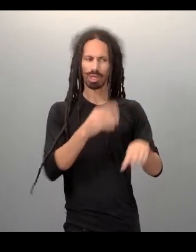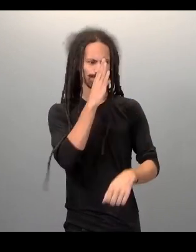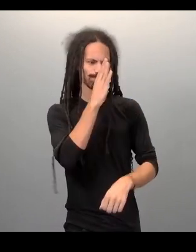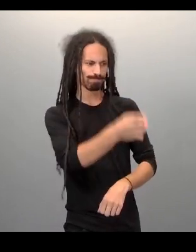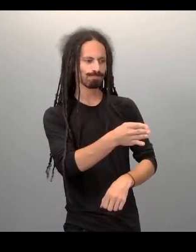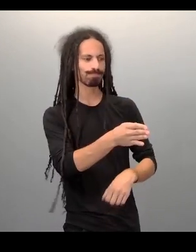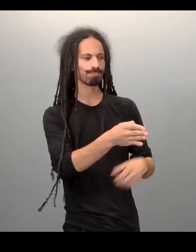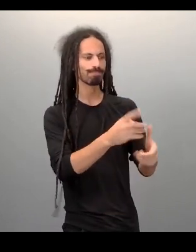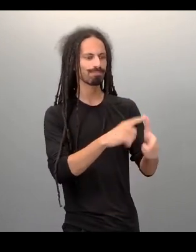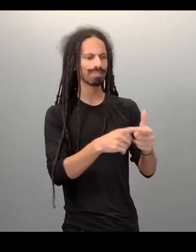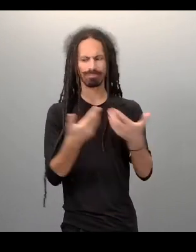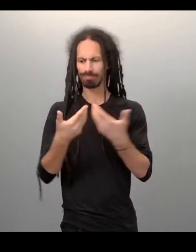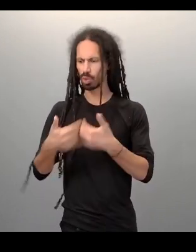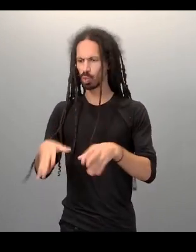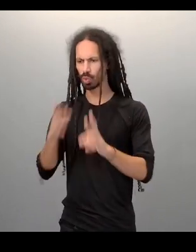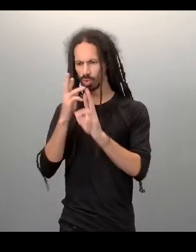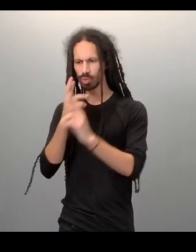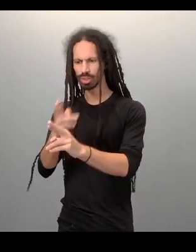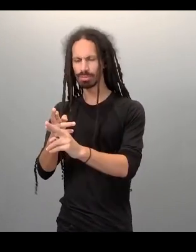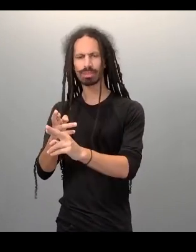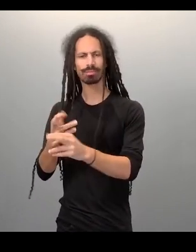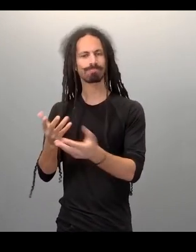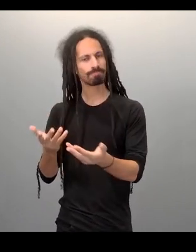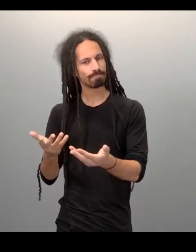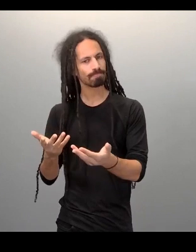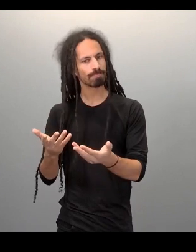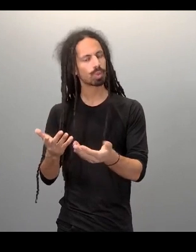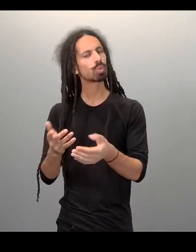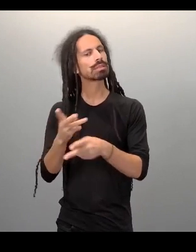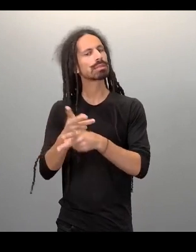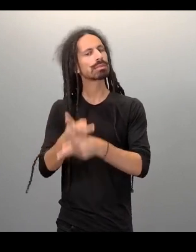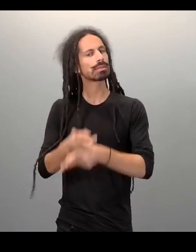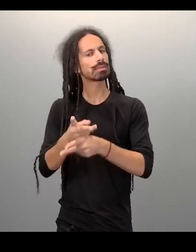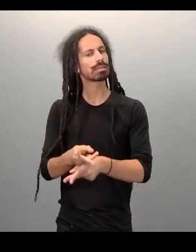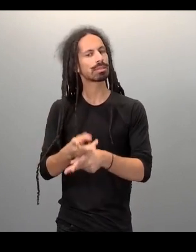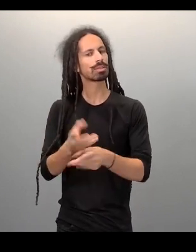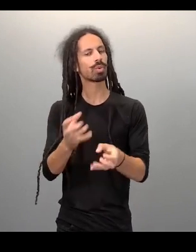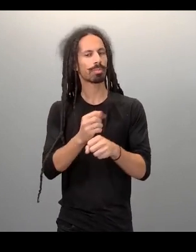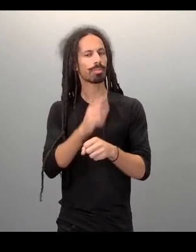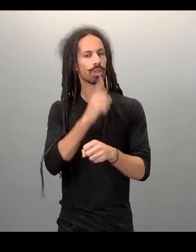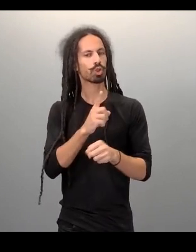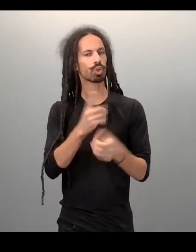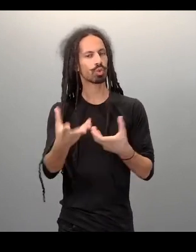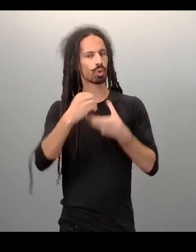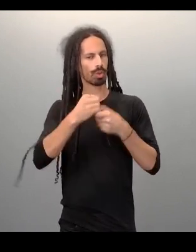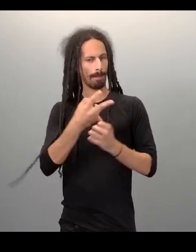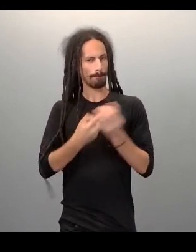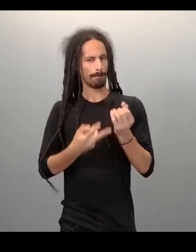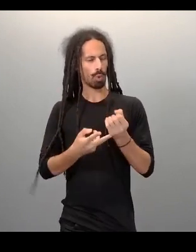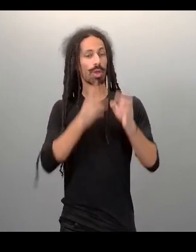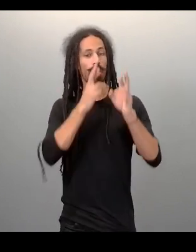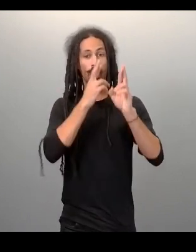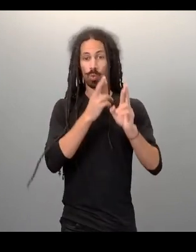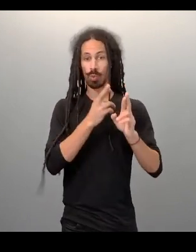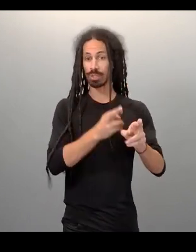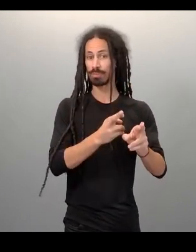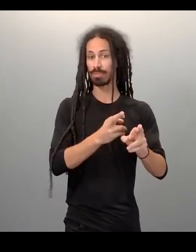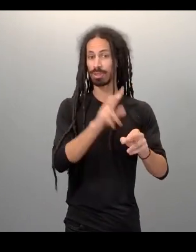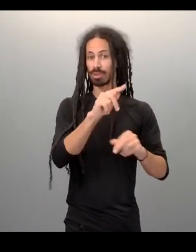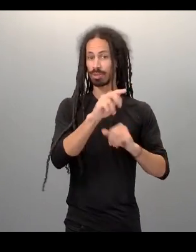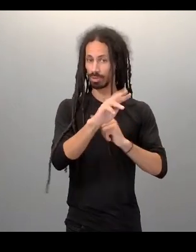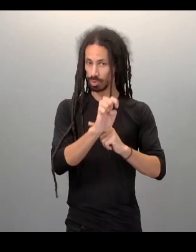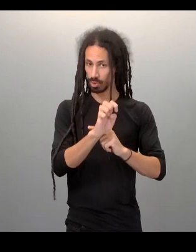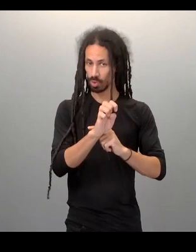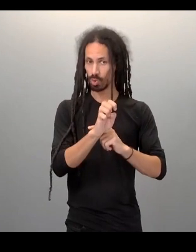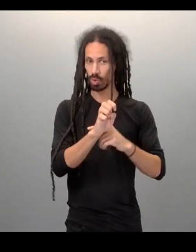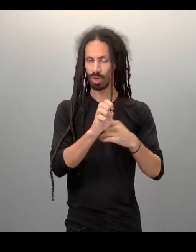of that respect. So keep in mind, we always want to have a respectful tone throughout our professional